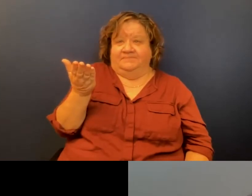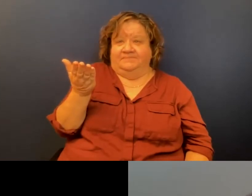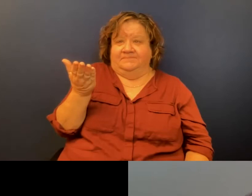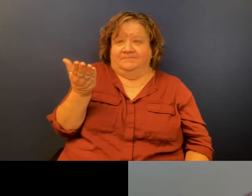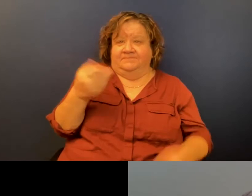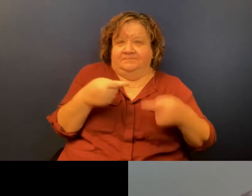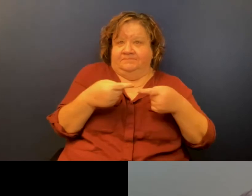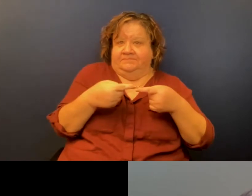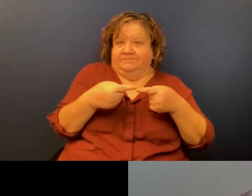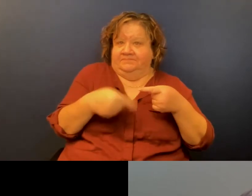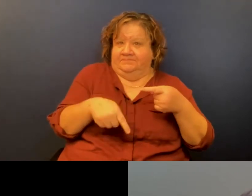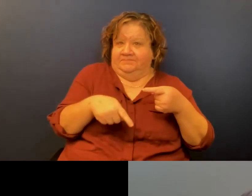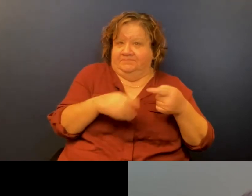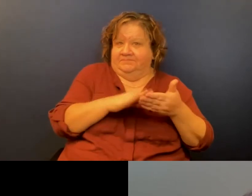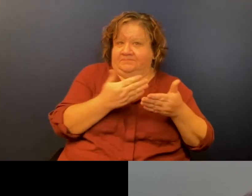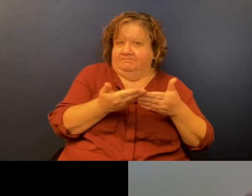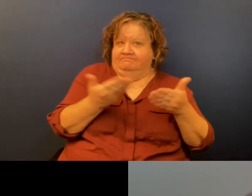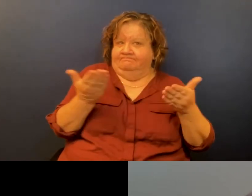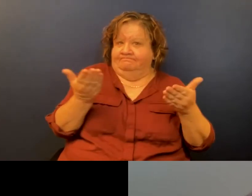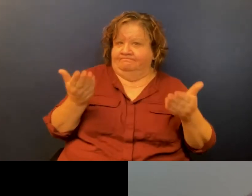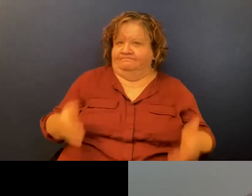Matos Olivares